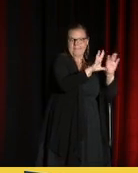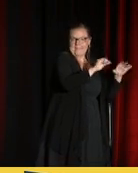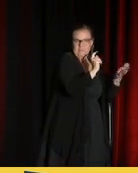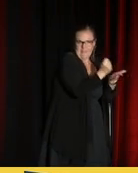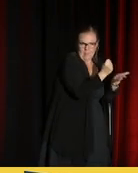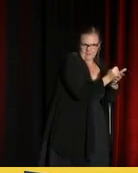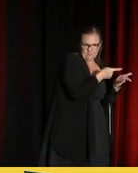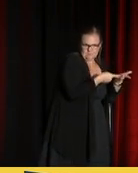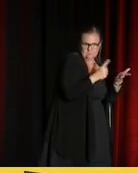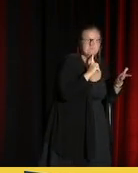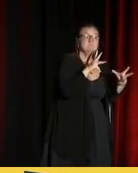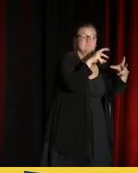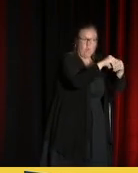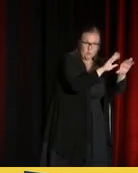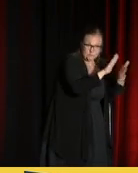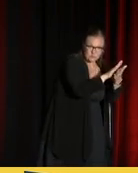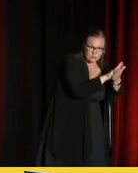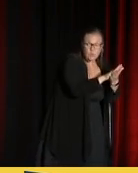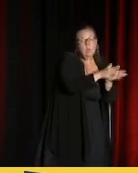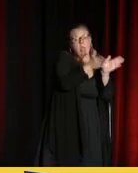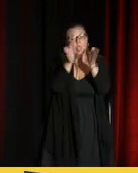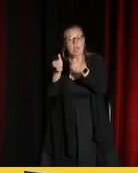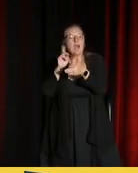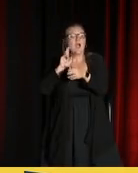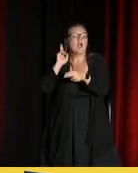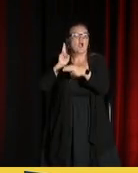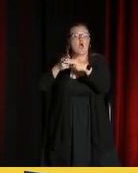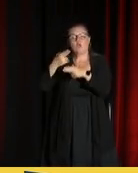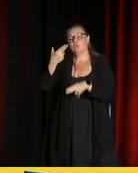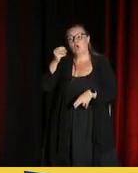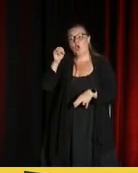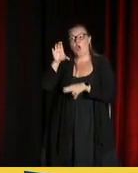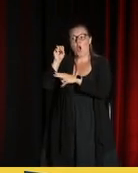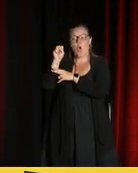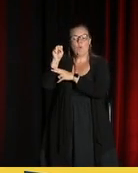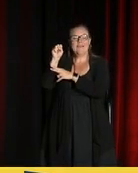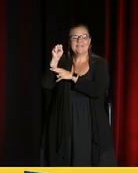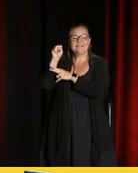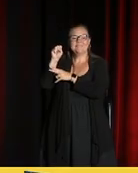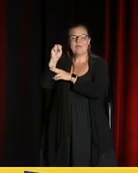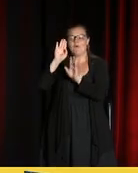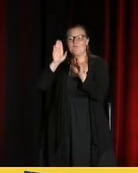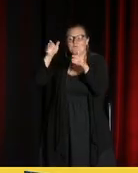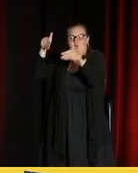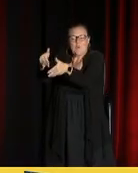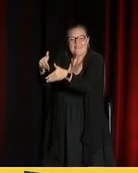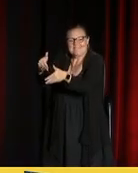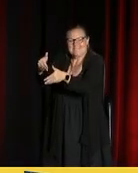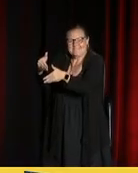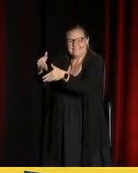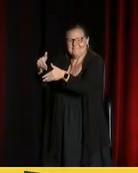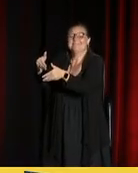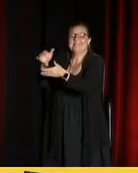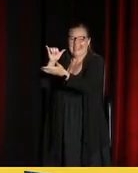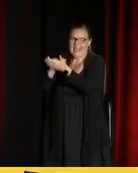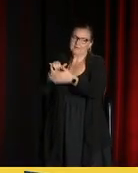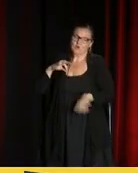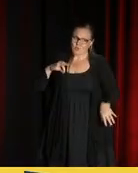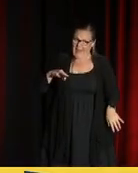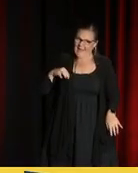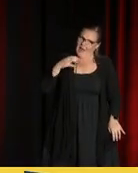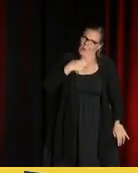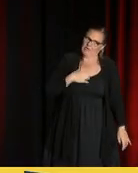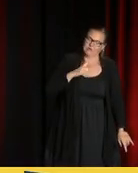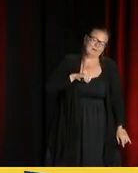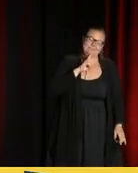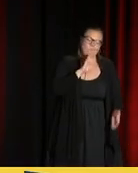When we do this in the schools, it's called Hocus Focus. I know, I would love to take credit for that. I can't, that's